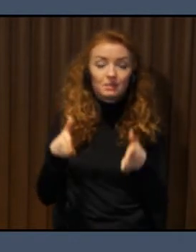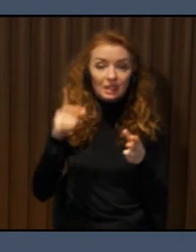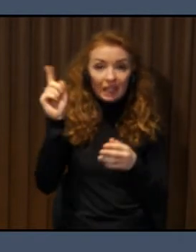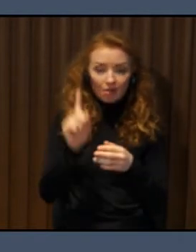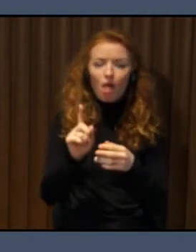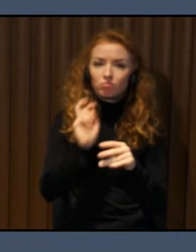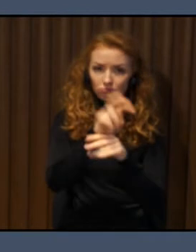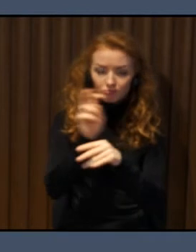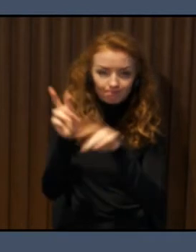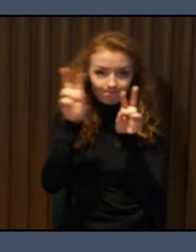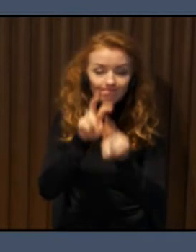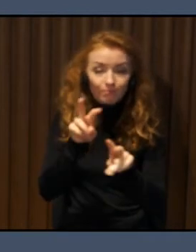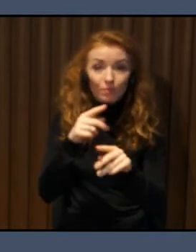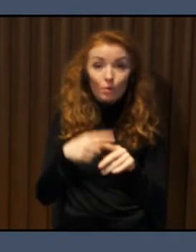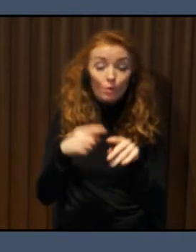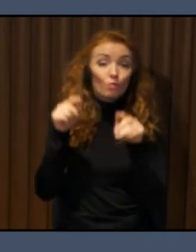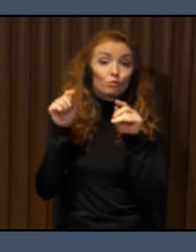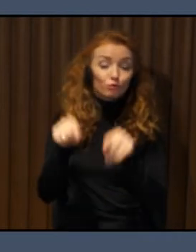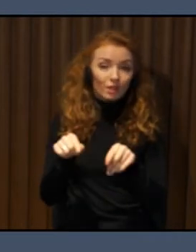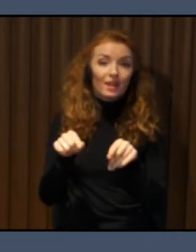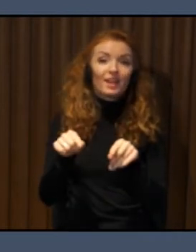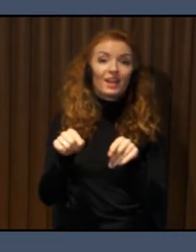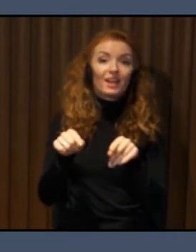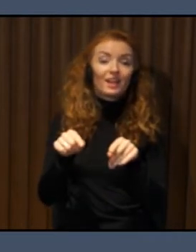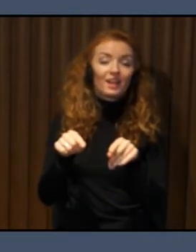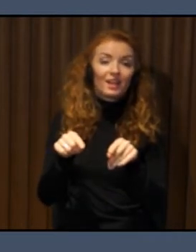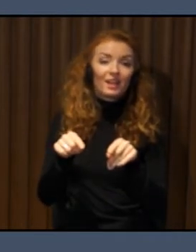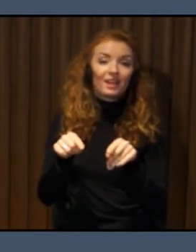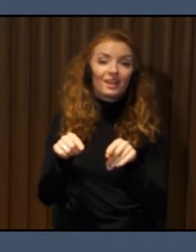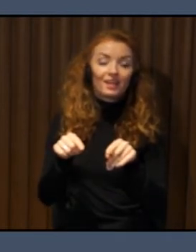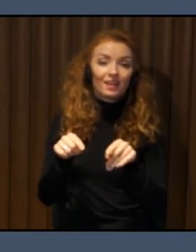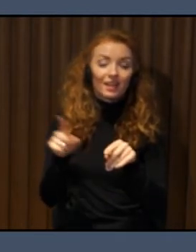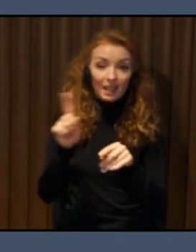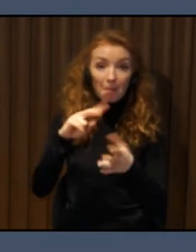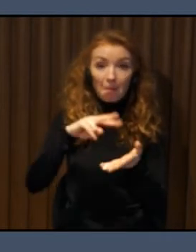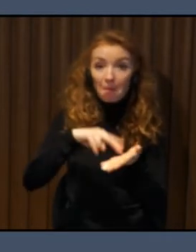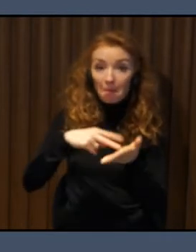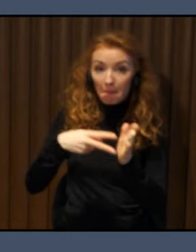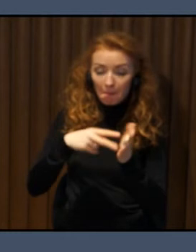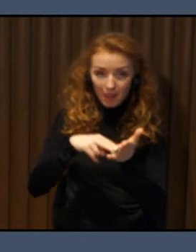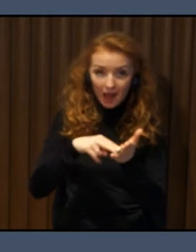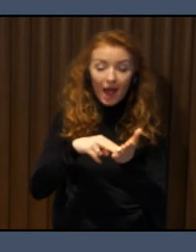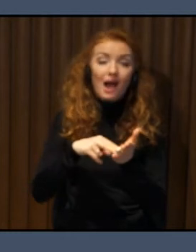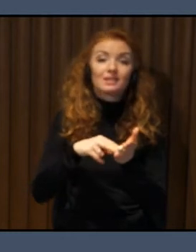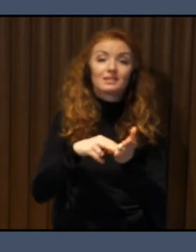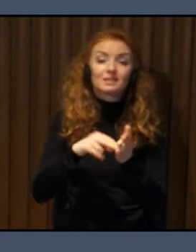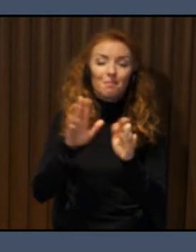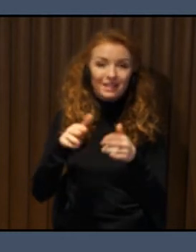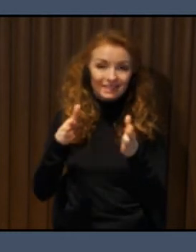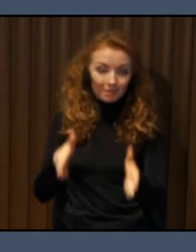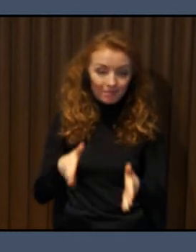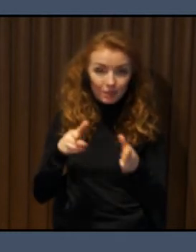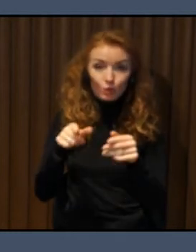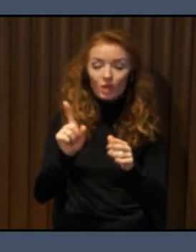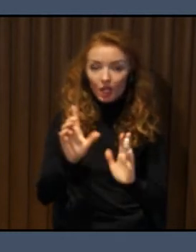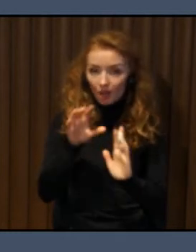an output of the app, of all of the remediation plan of part of the hospital, and it includes everything, and it's an output